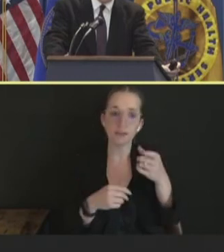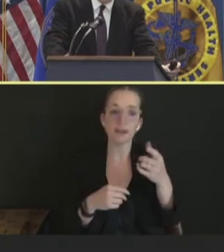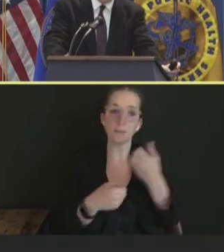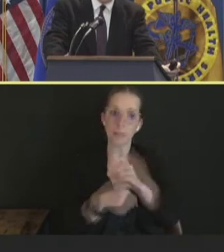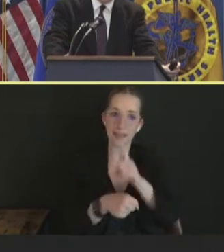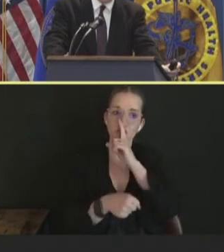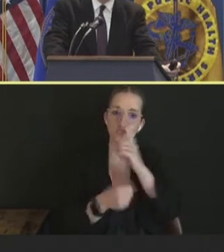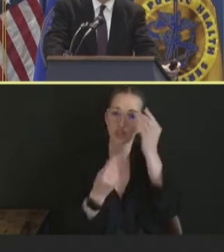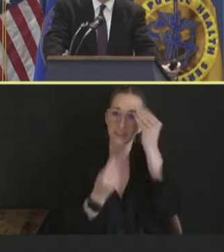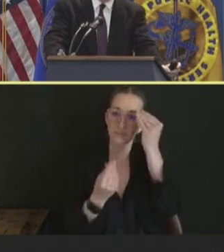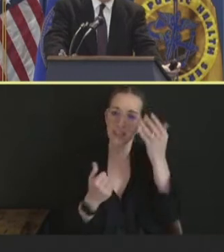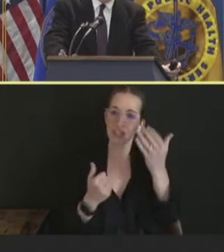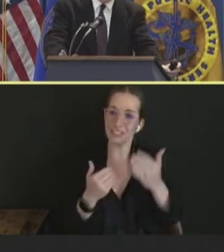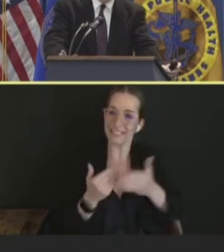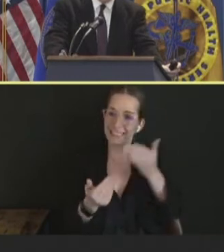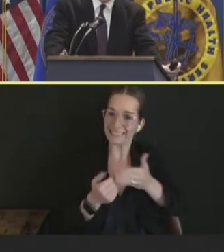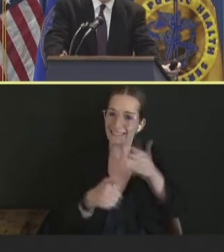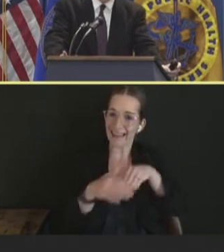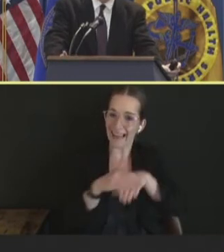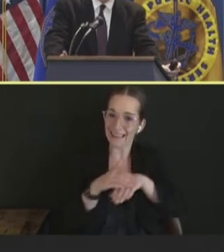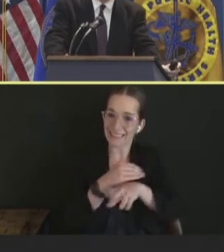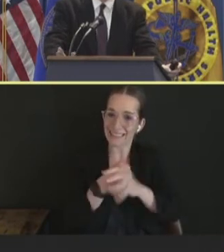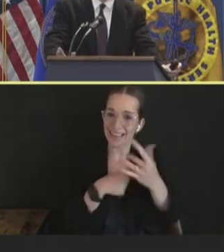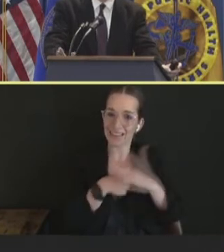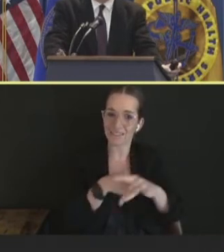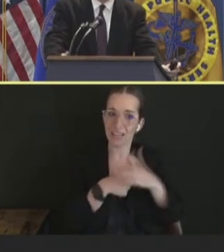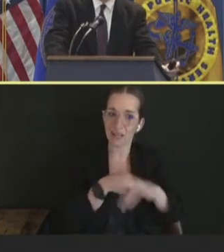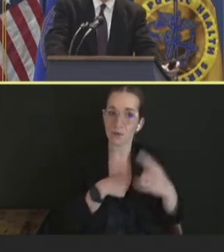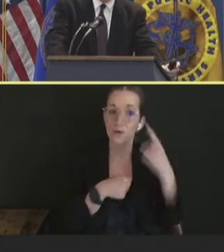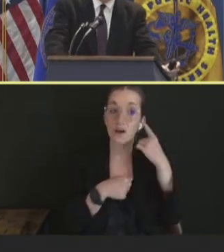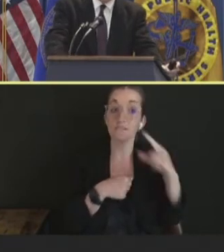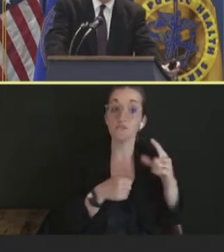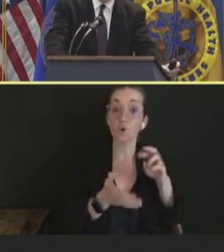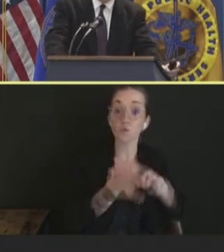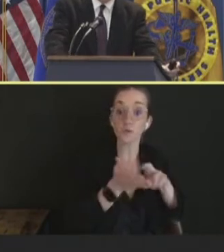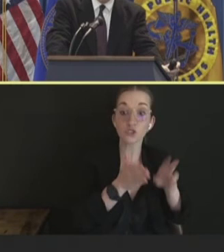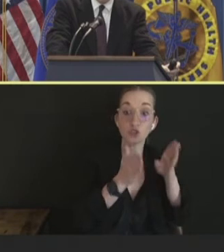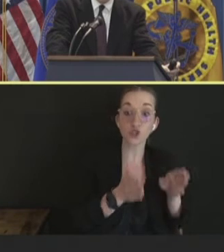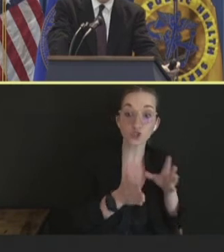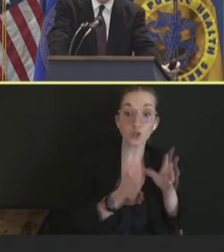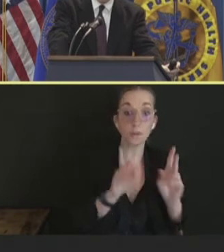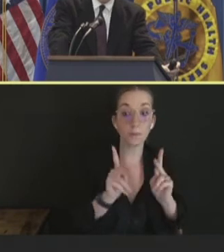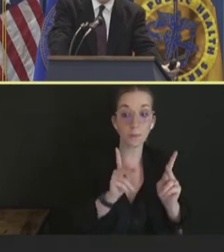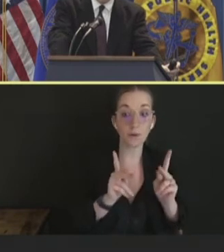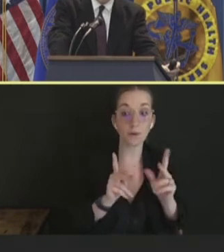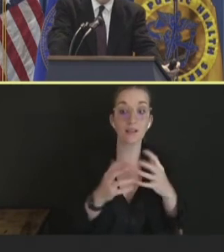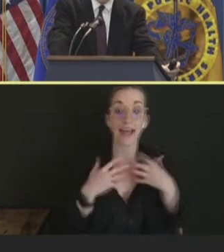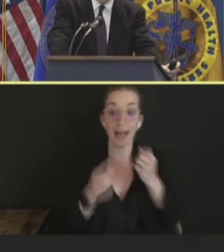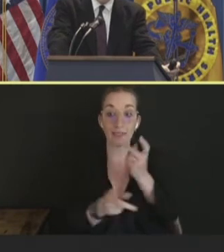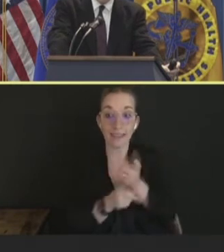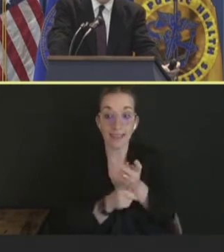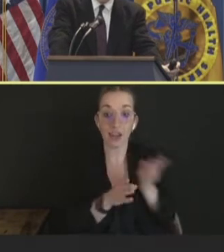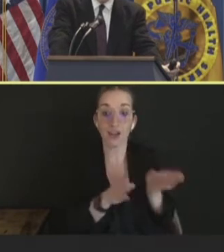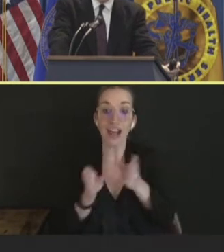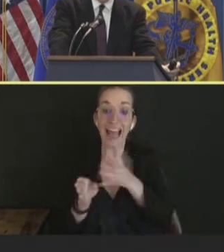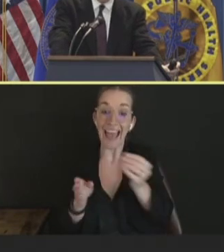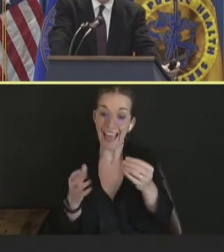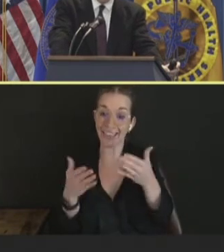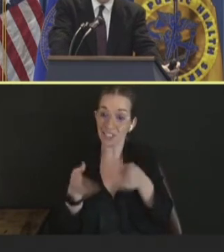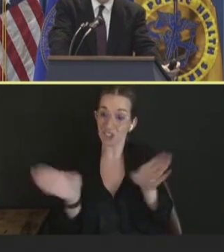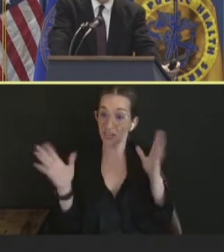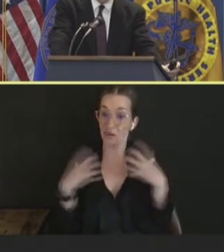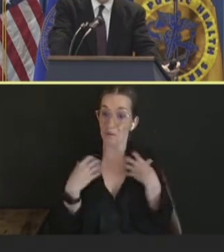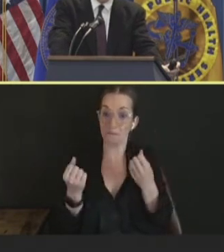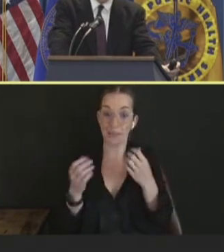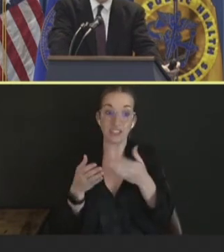accessed and available, both for care providers and researchers and for the general public. 2.4, that CDC and FDA